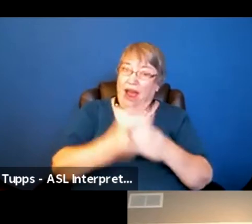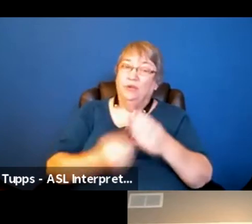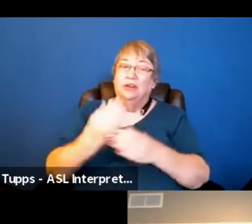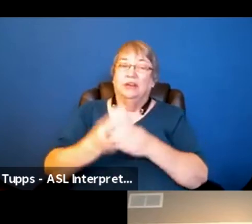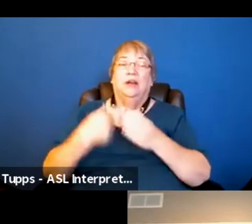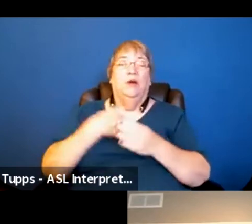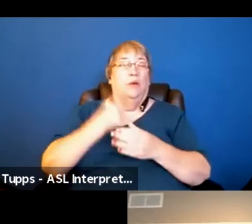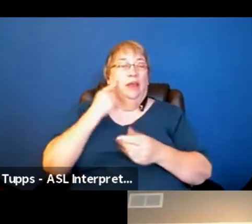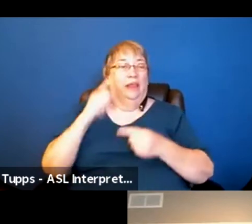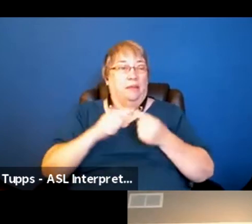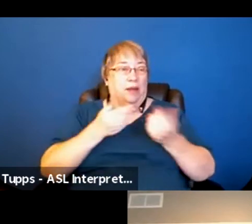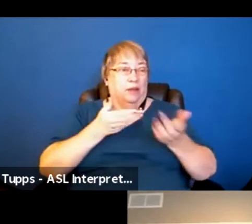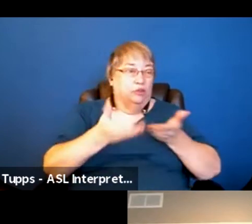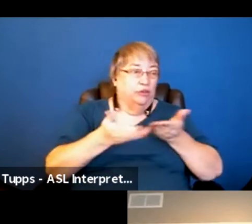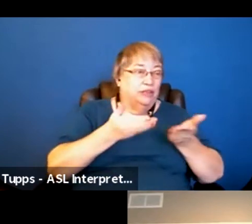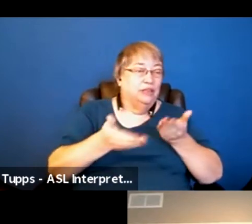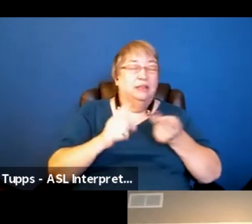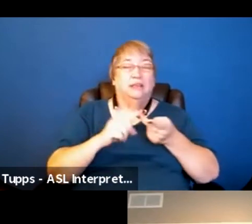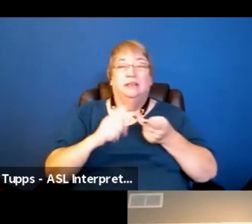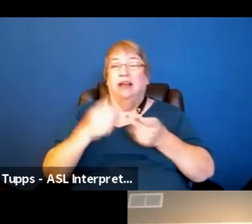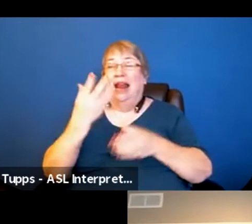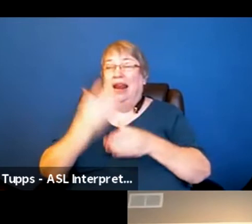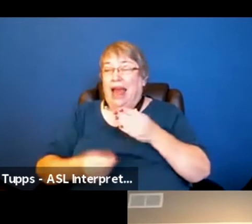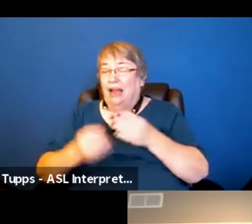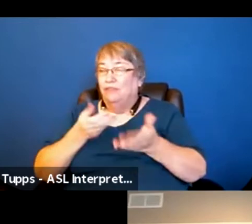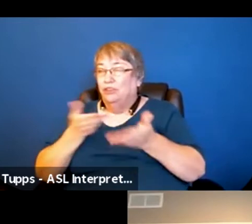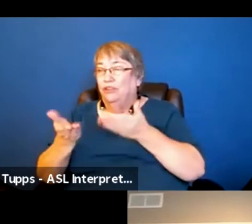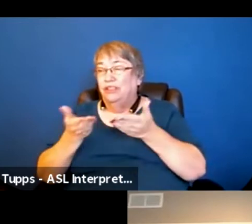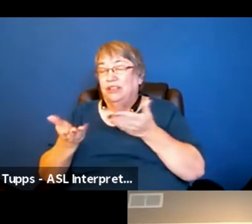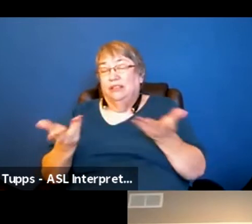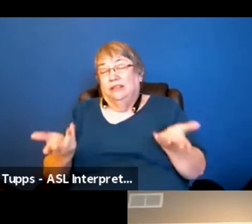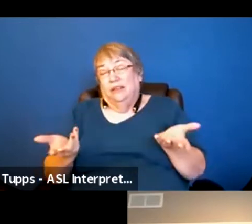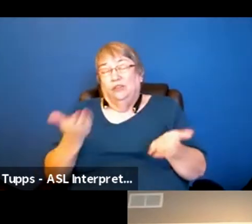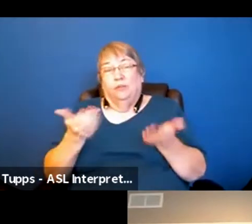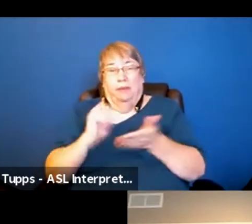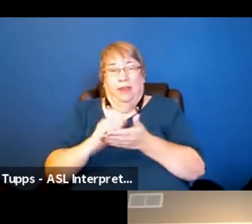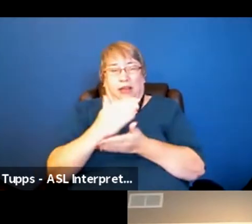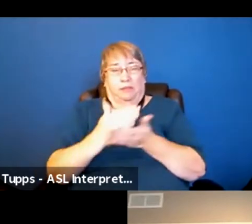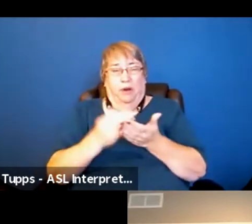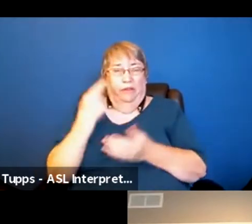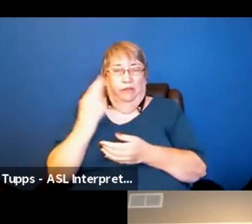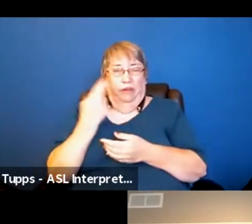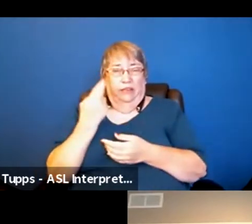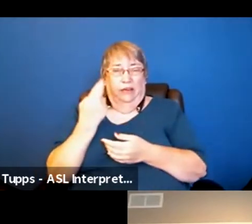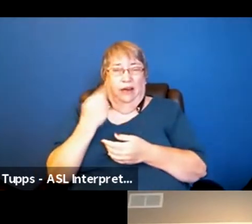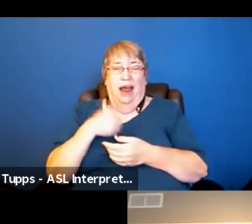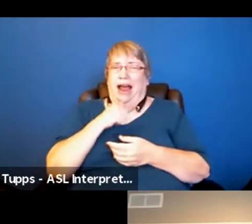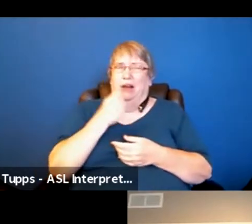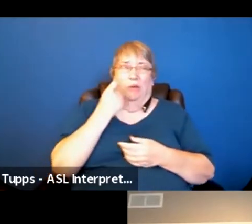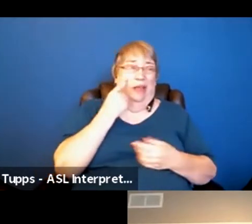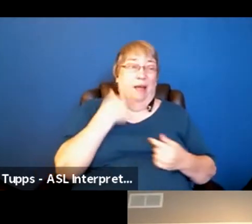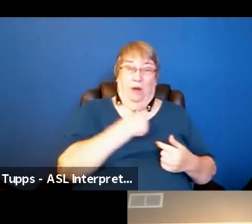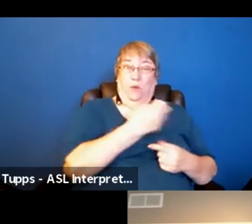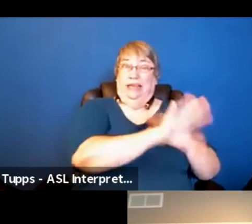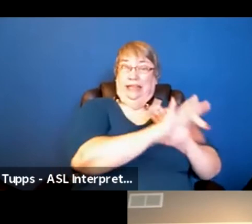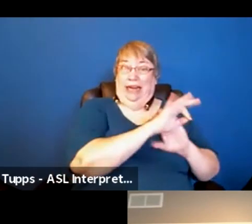services and lack of services. And so I think those are probably part of the reasons. I certainly don't think the 12 populations we selected